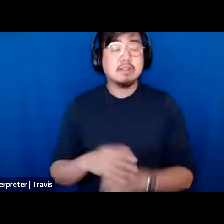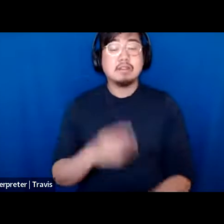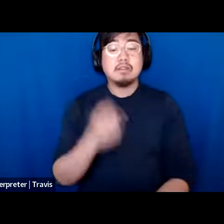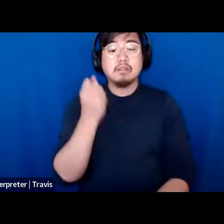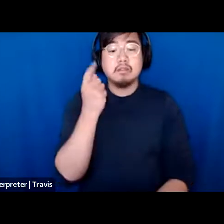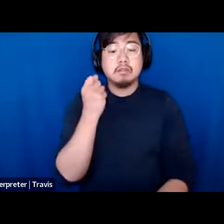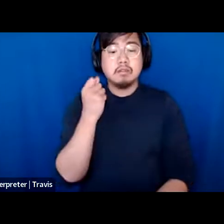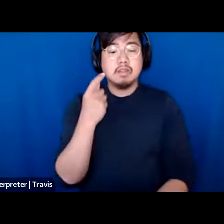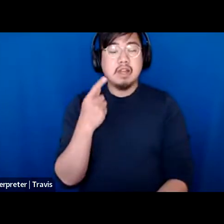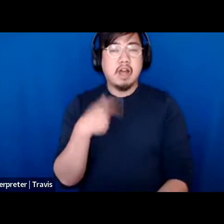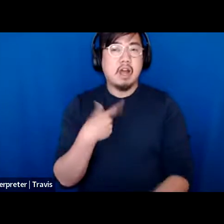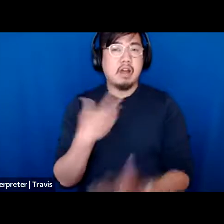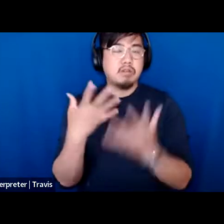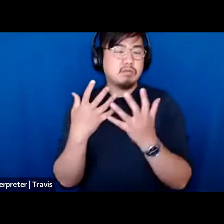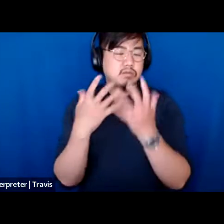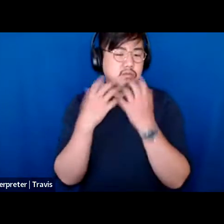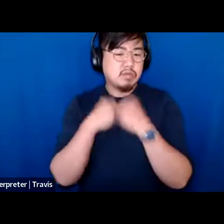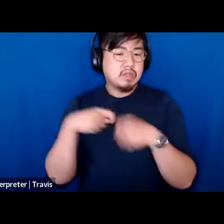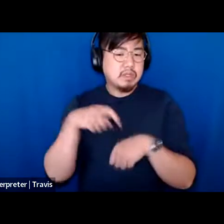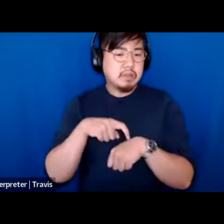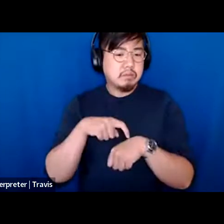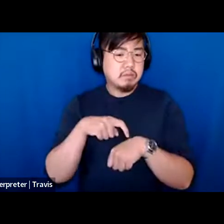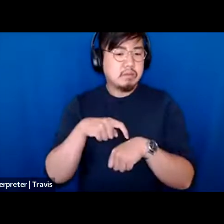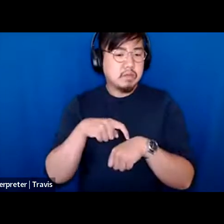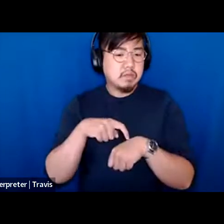their bios in the chat for your reference.